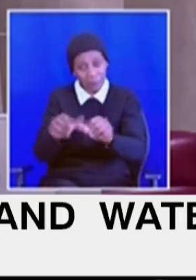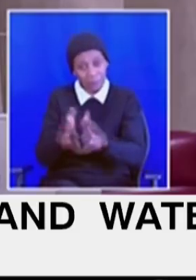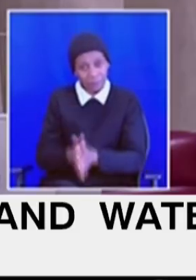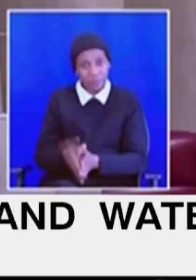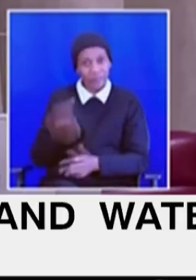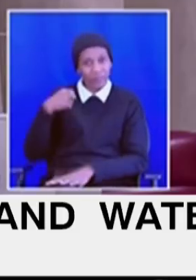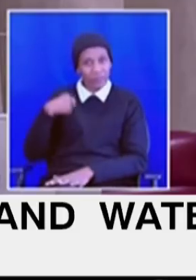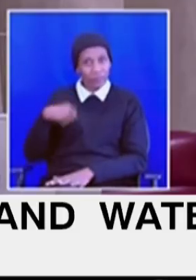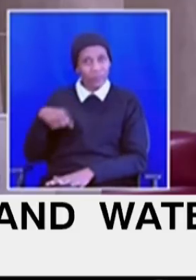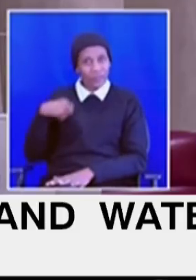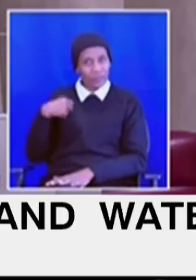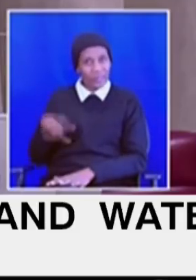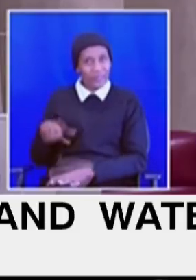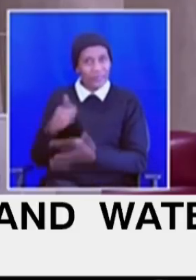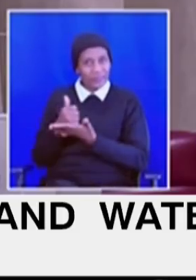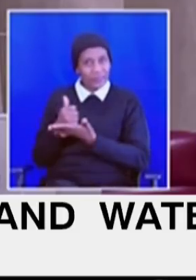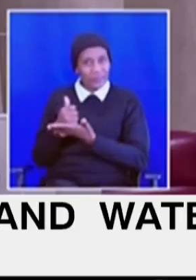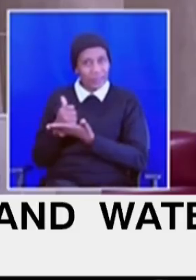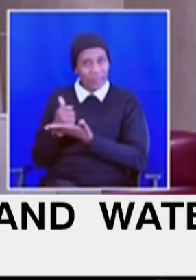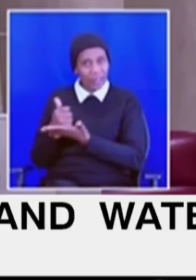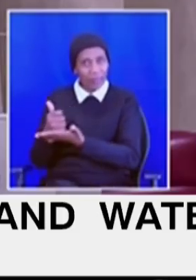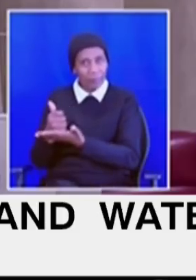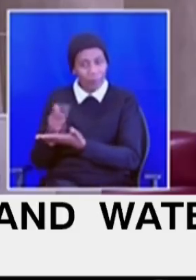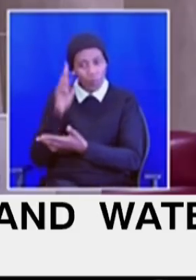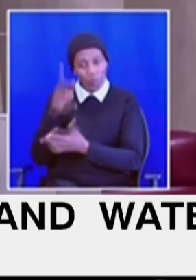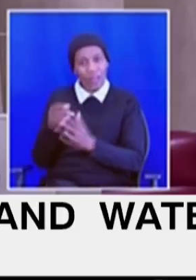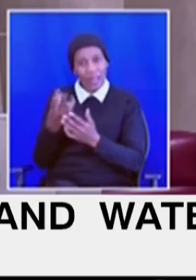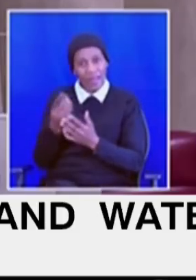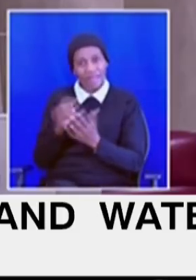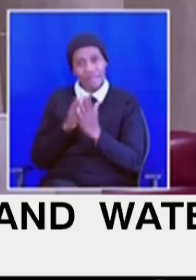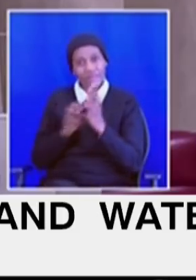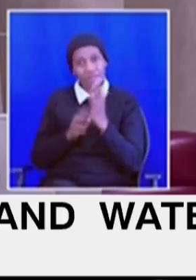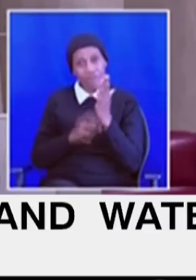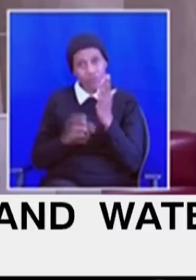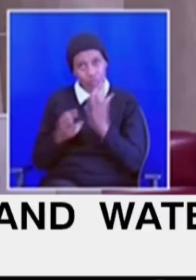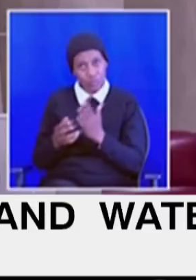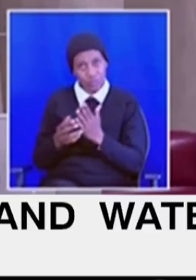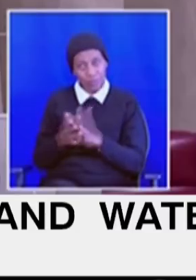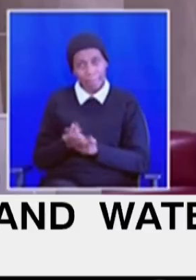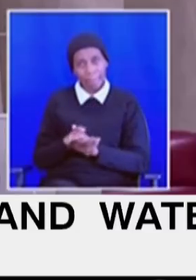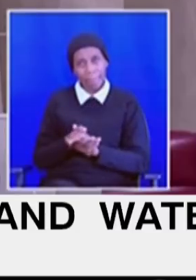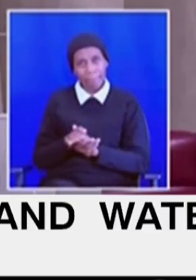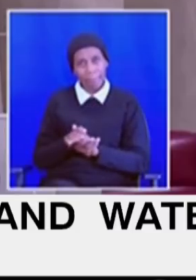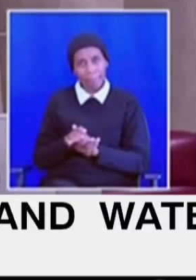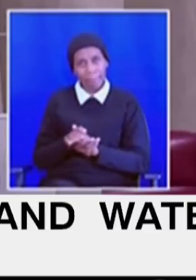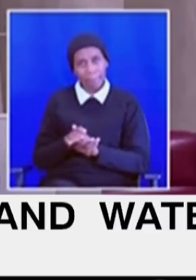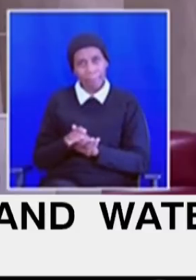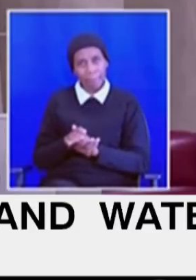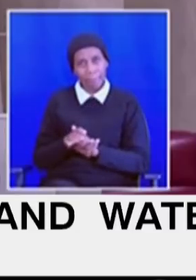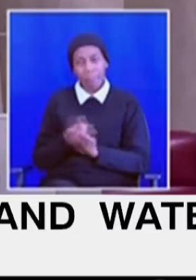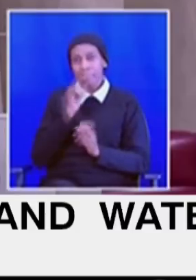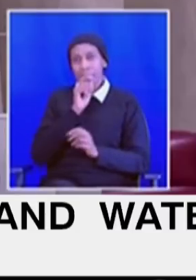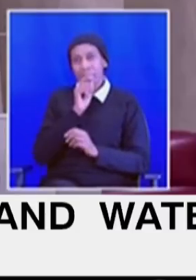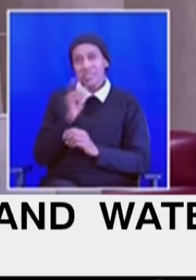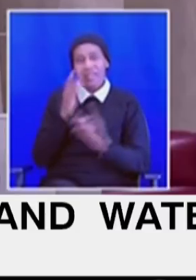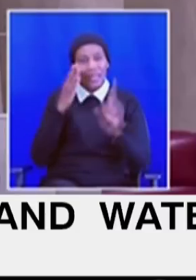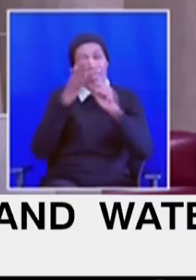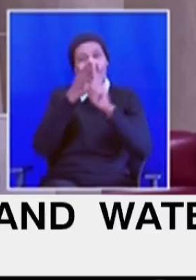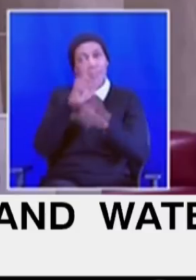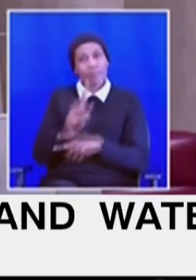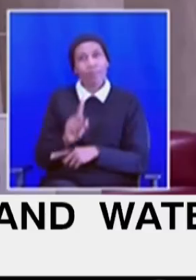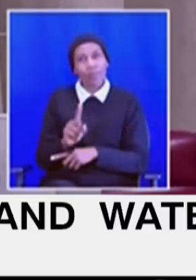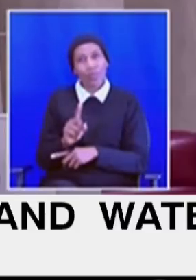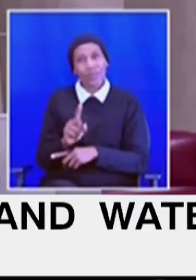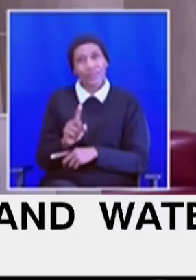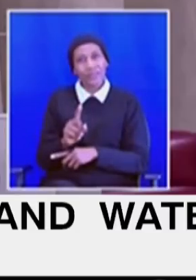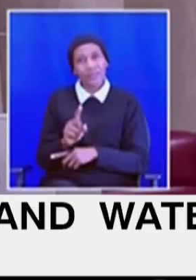Municipal debt relief will be conditional and application-based. This relief is aimed at correcting